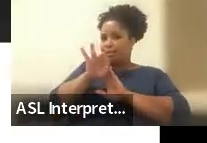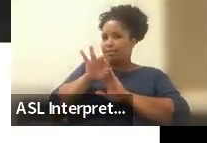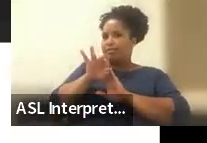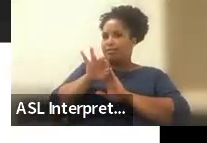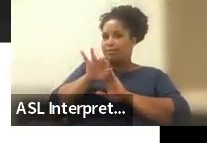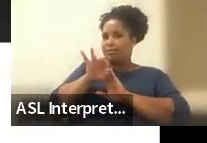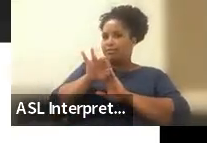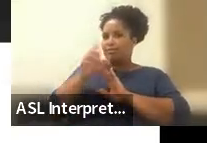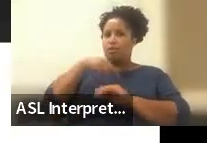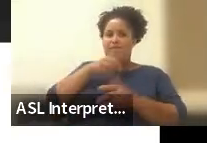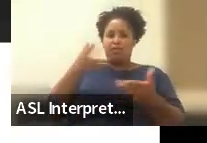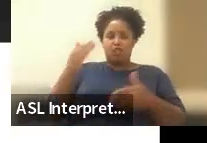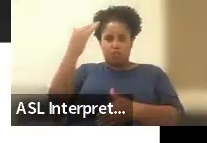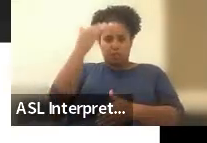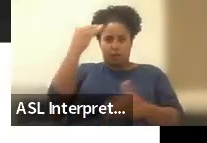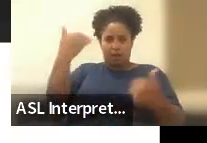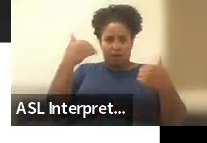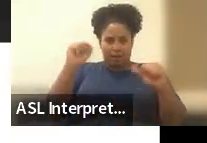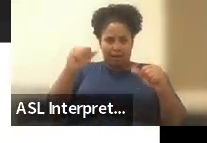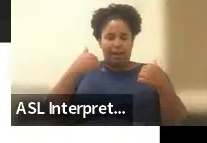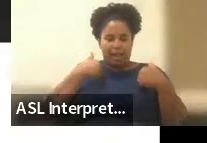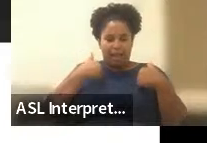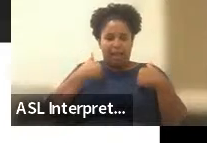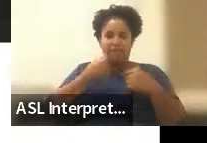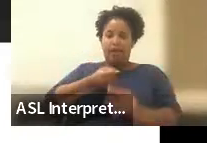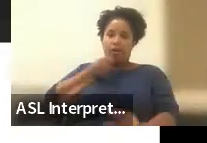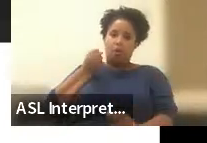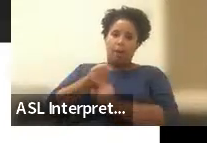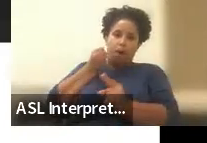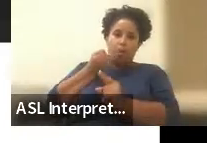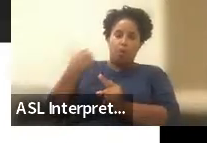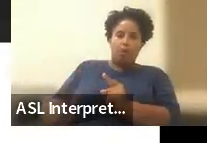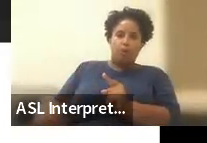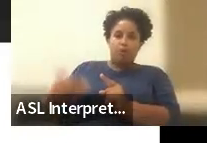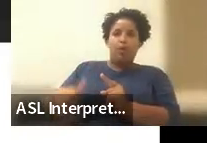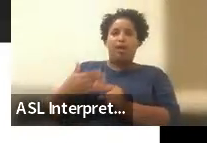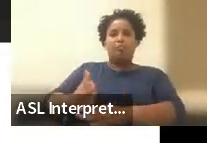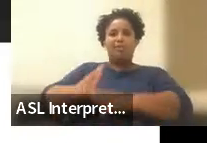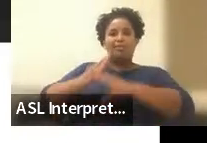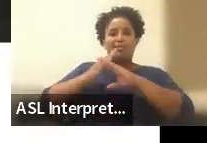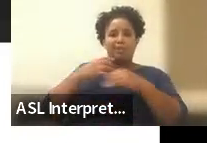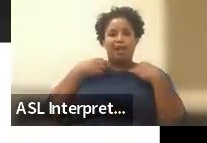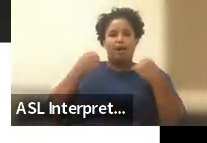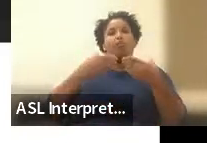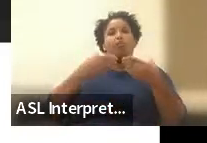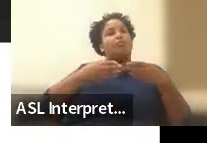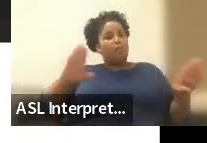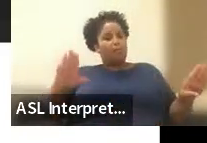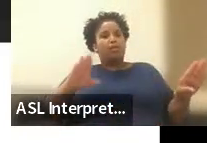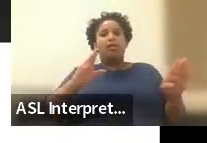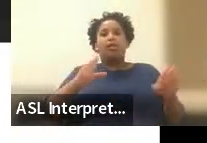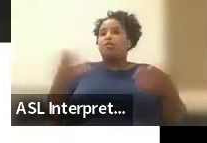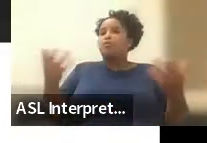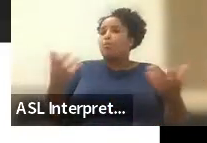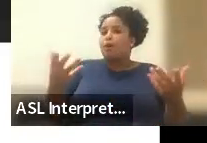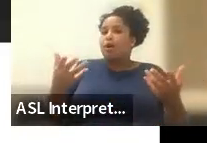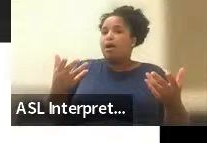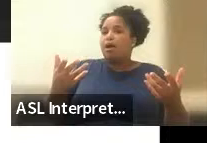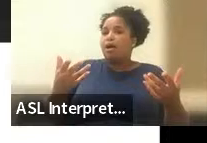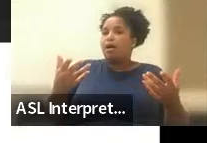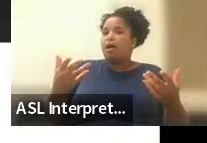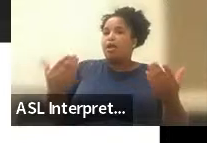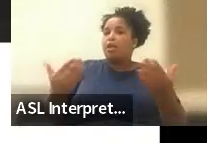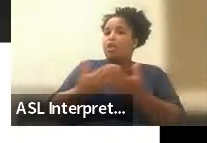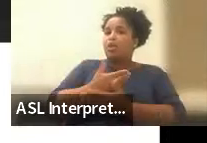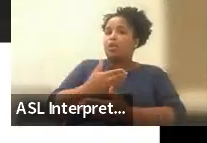that we know can have a significant impact in it protecting the health of the public, and that's the new bivalent boosters